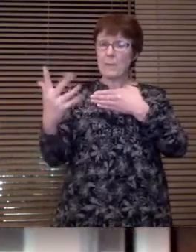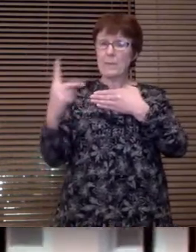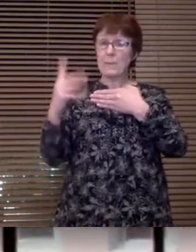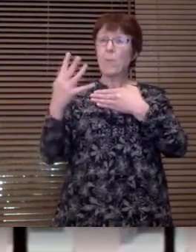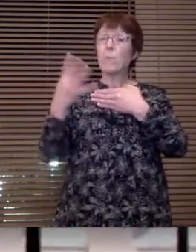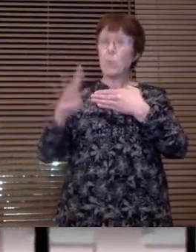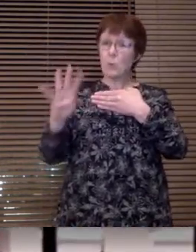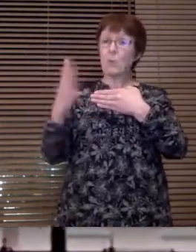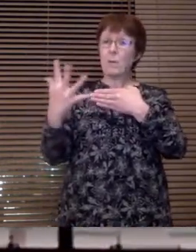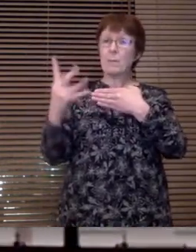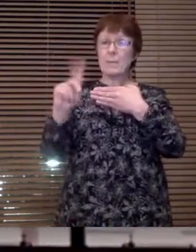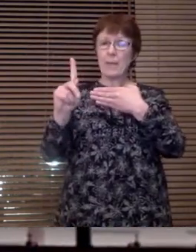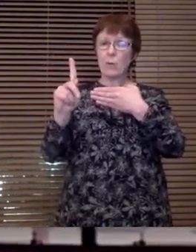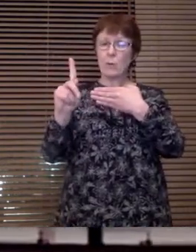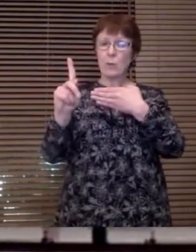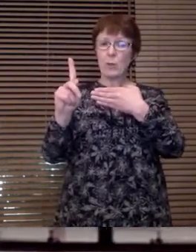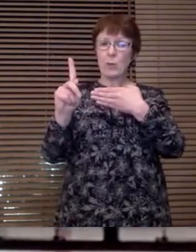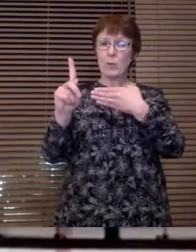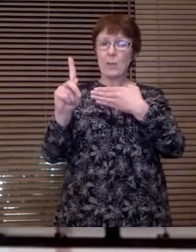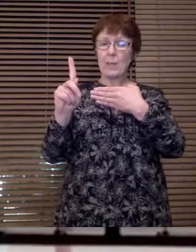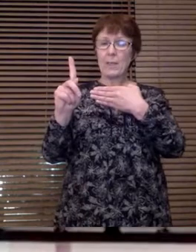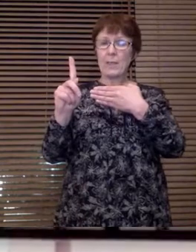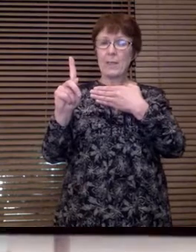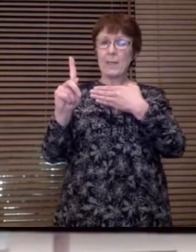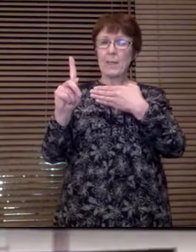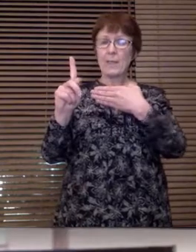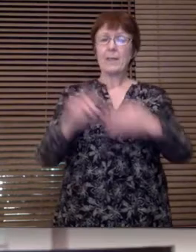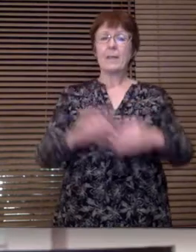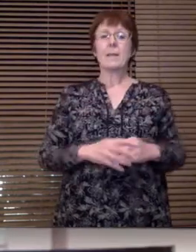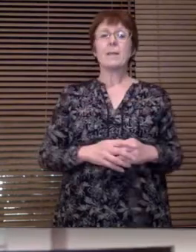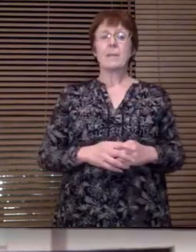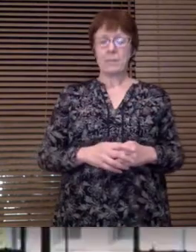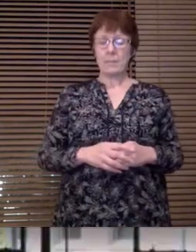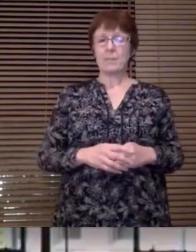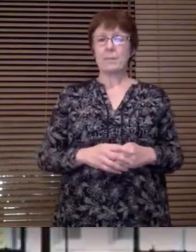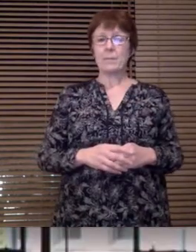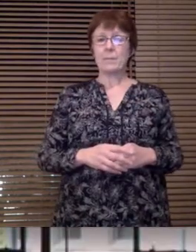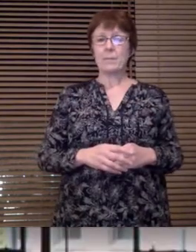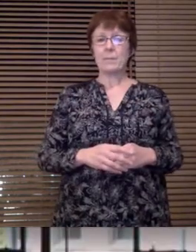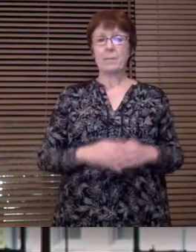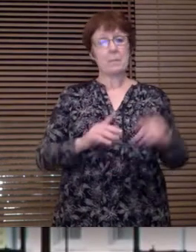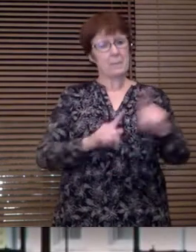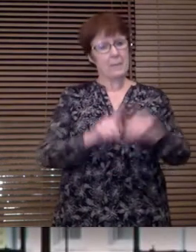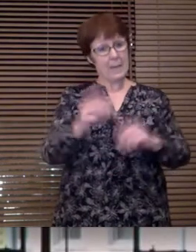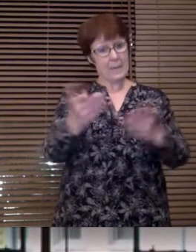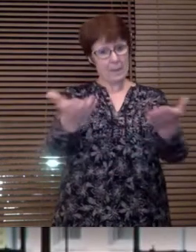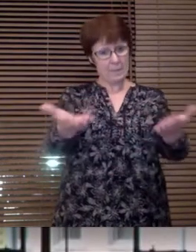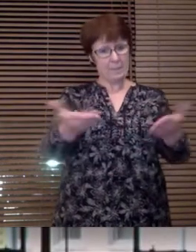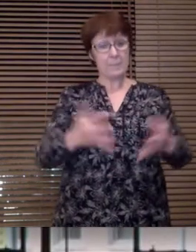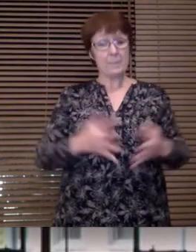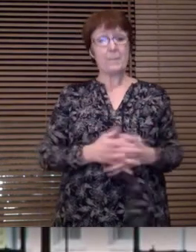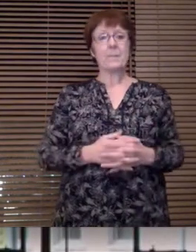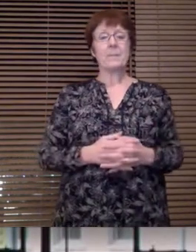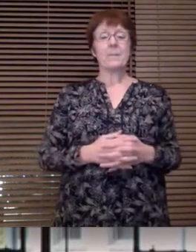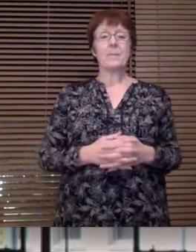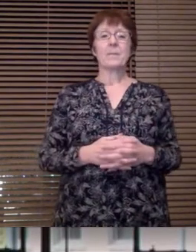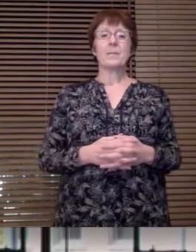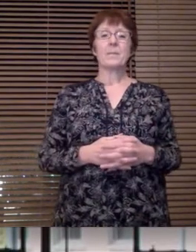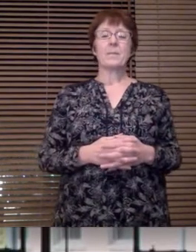wall. Remember, feet, everything wants to be touching. 3, 2, 1, and start.